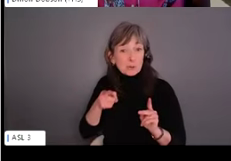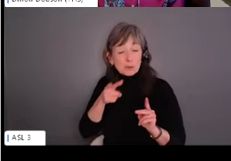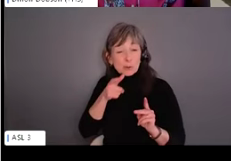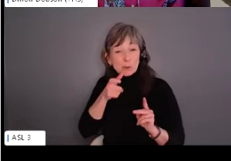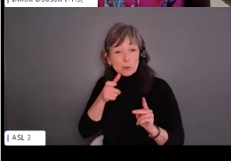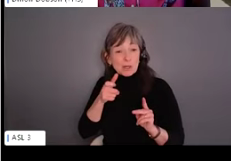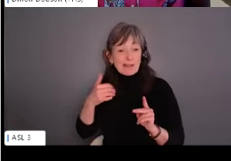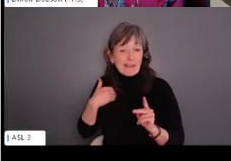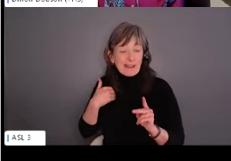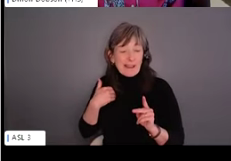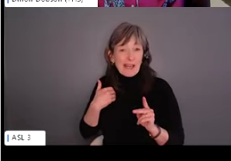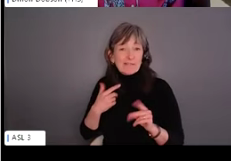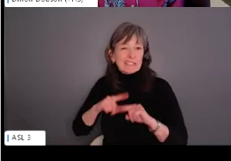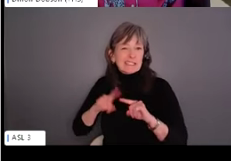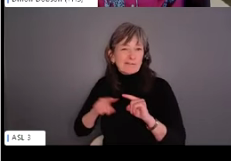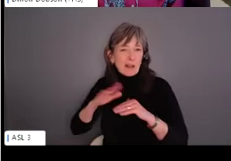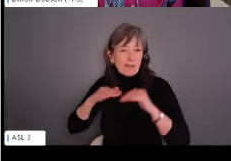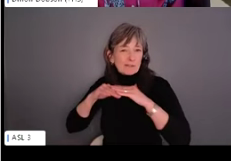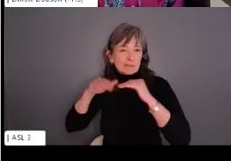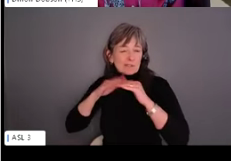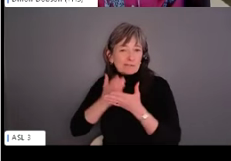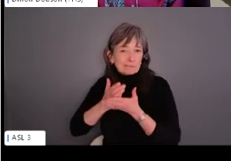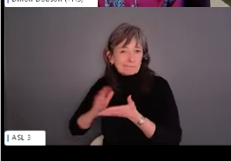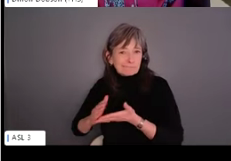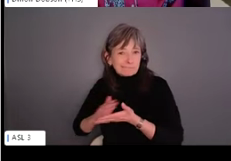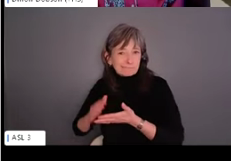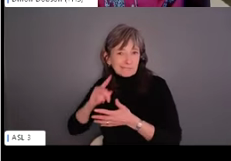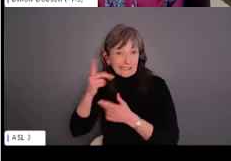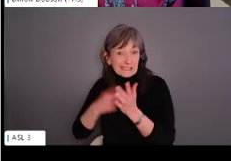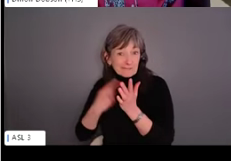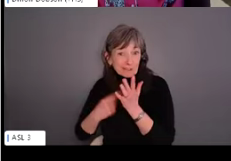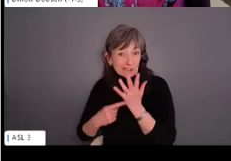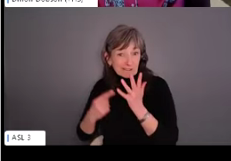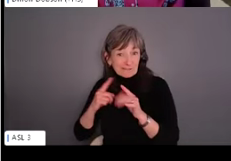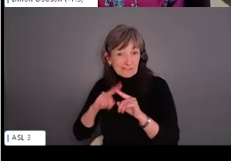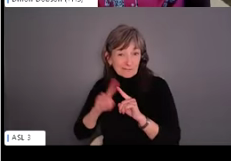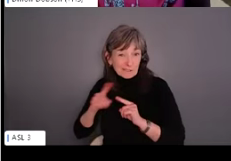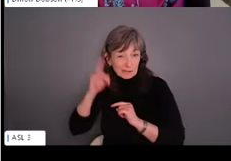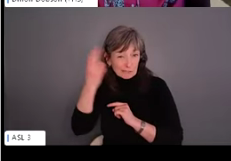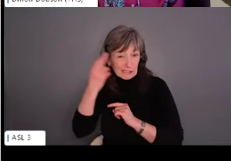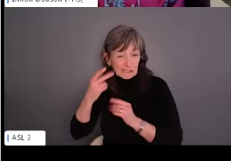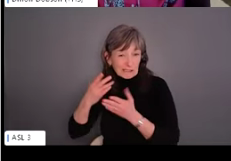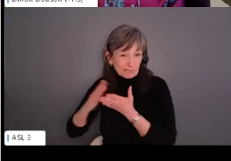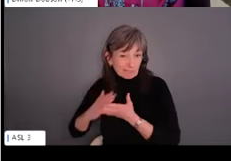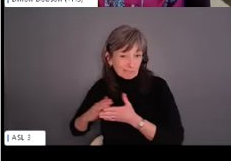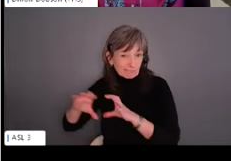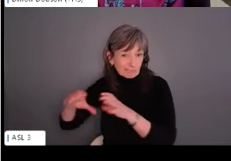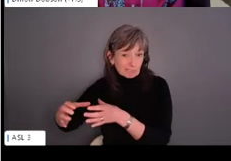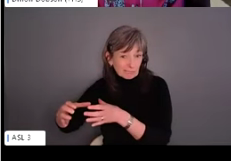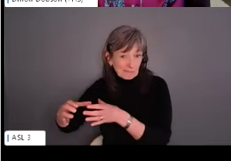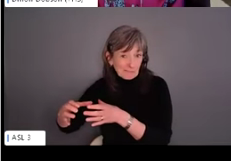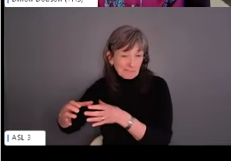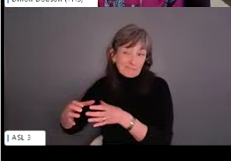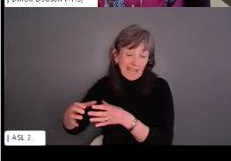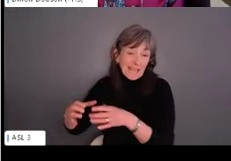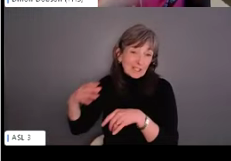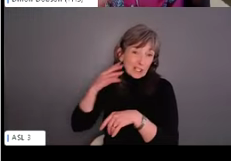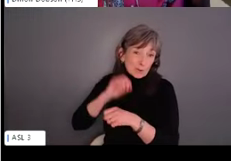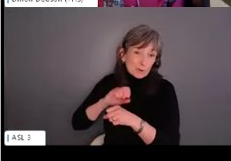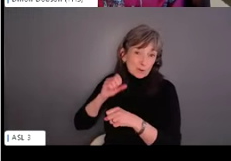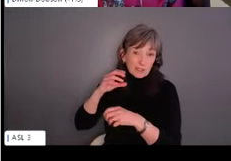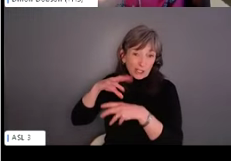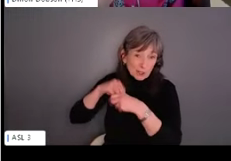intersectional marginalization, which impacts significantly on a variety of areas of their lives, including the ability to care for their pets. And so